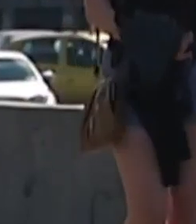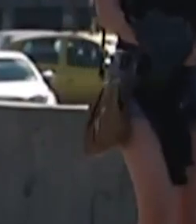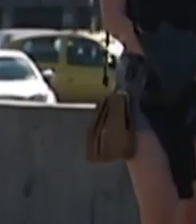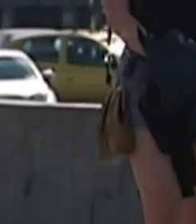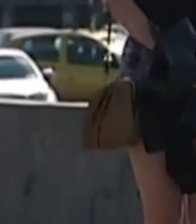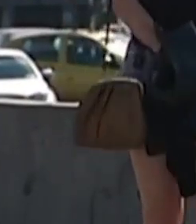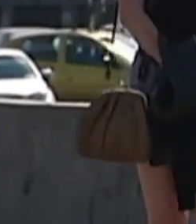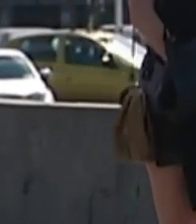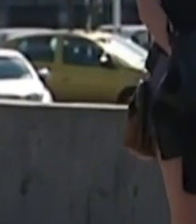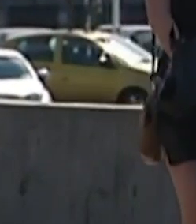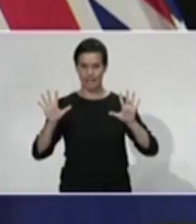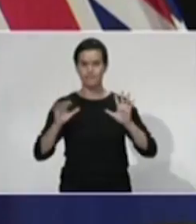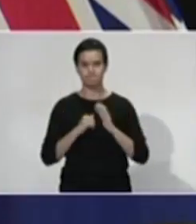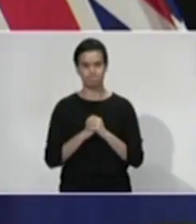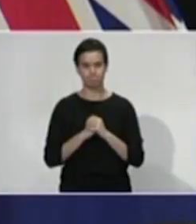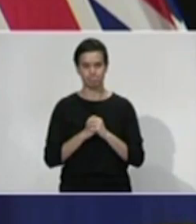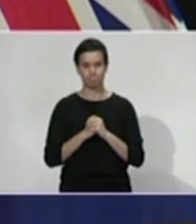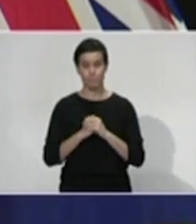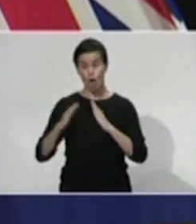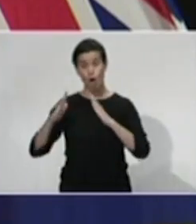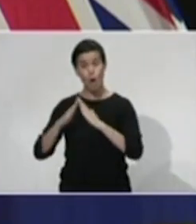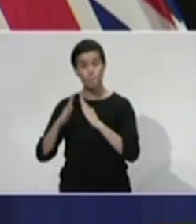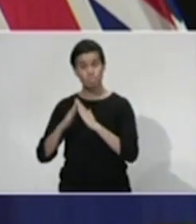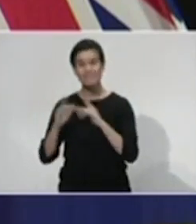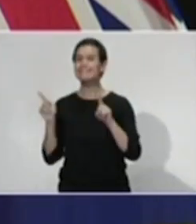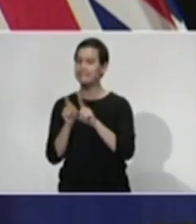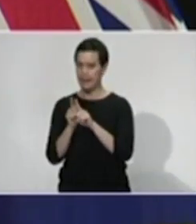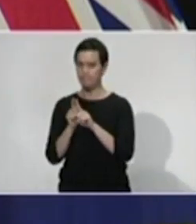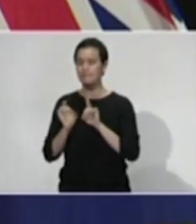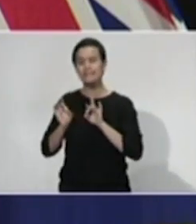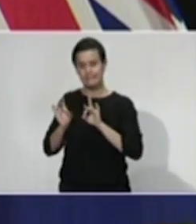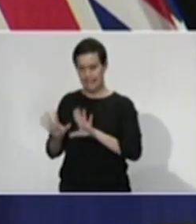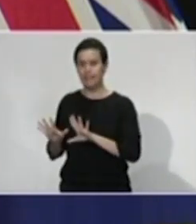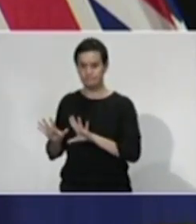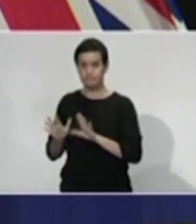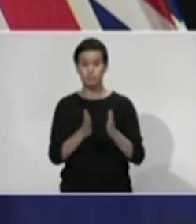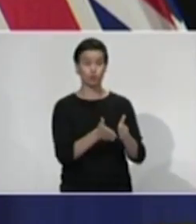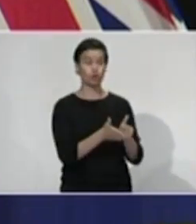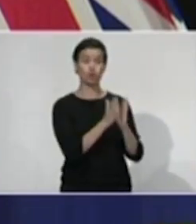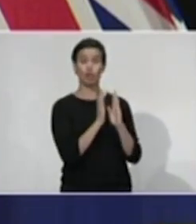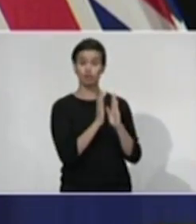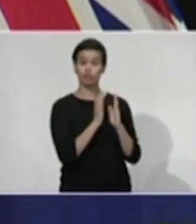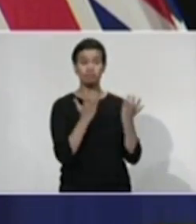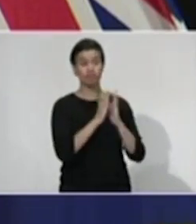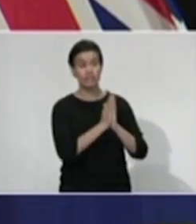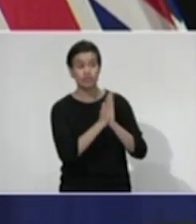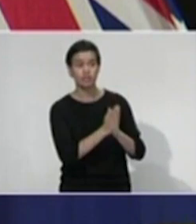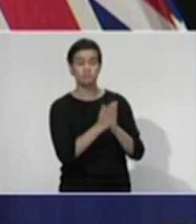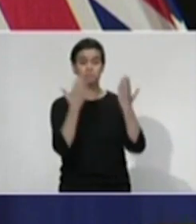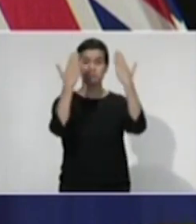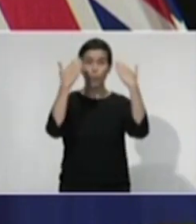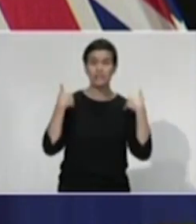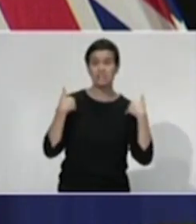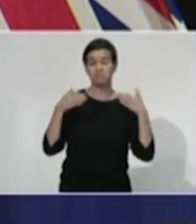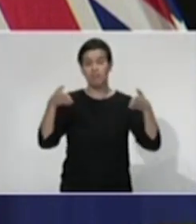number. It's easier to trace. Gatherings at home need to be kept at 10. Church and religious events,